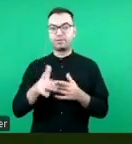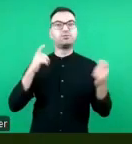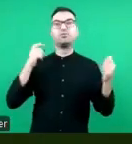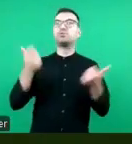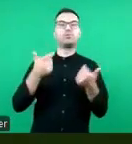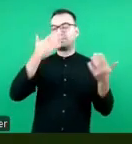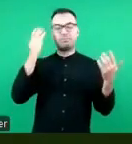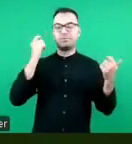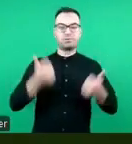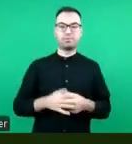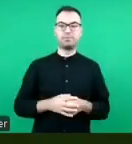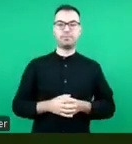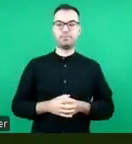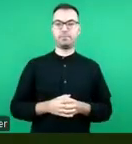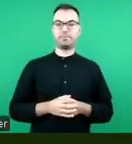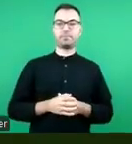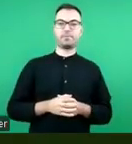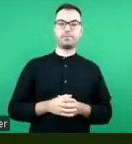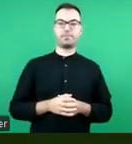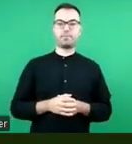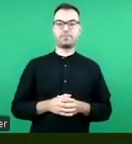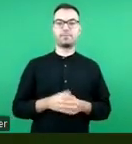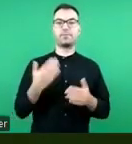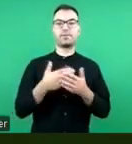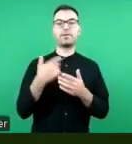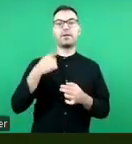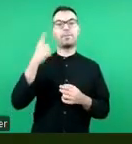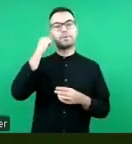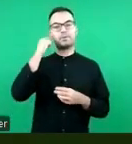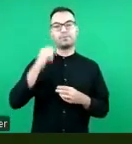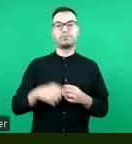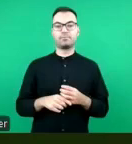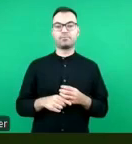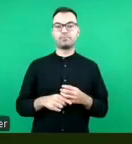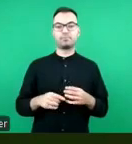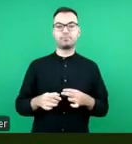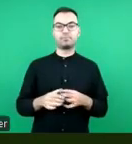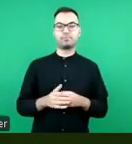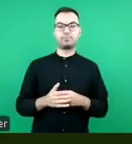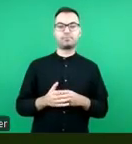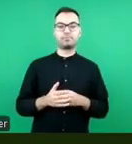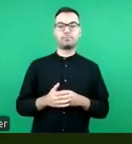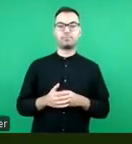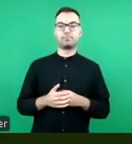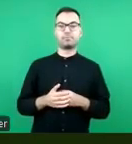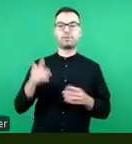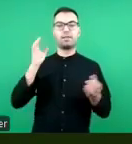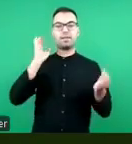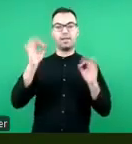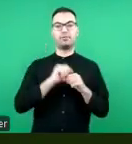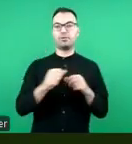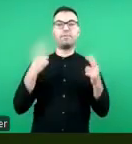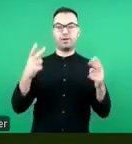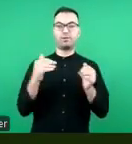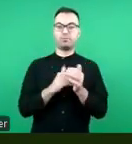that forest type, and that's why I think these data sets can make a valuable